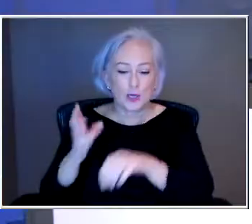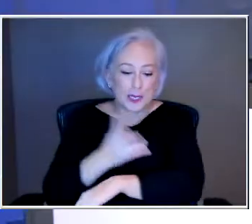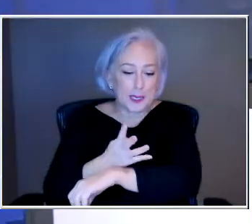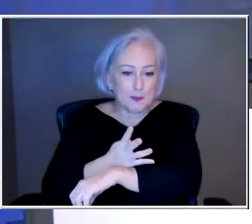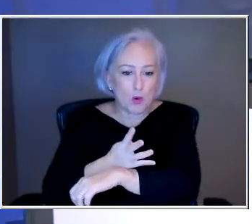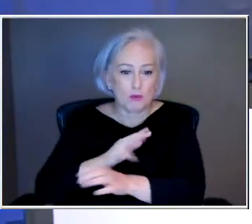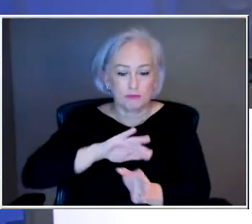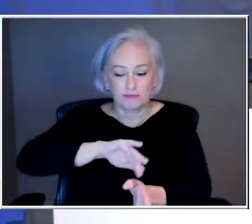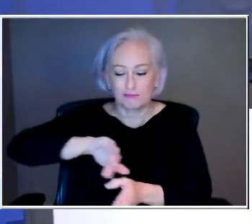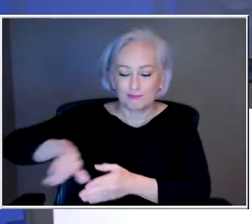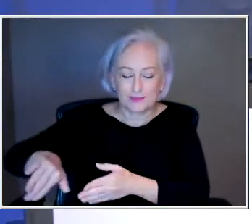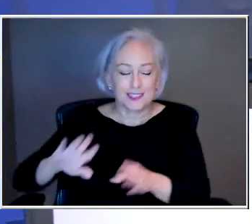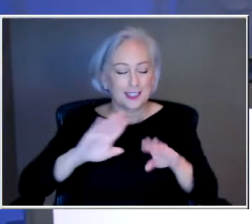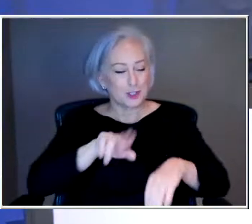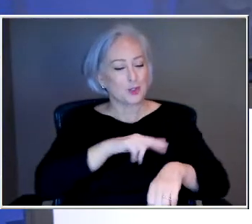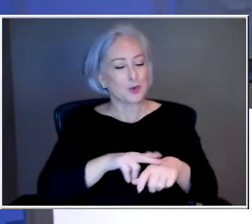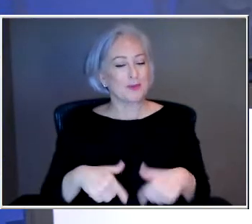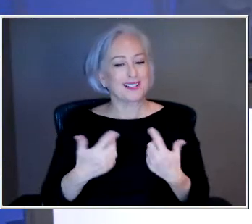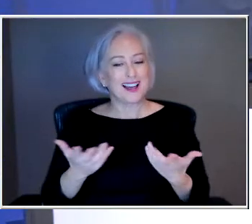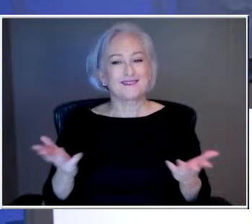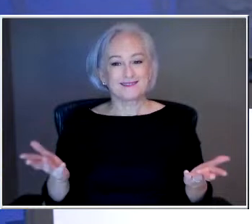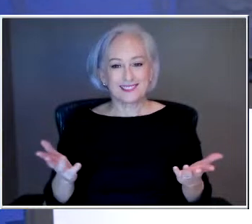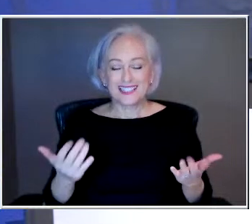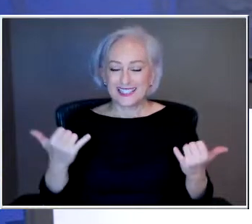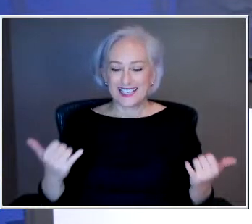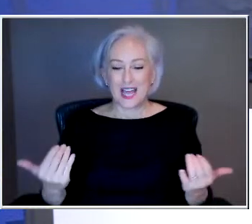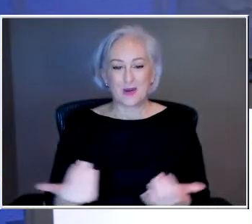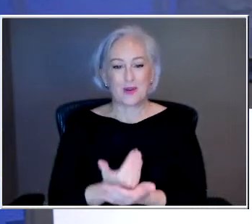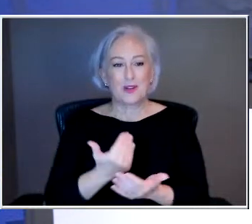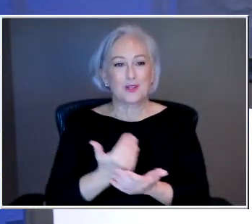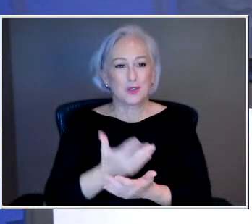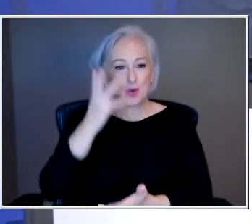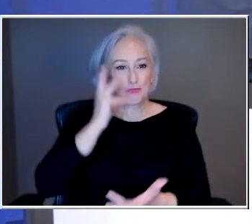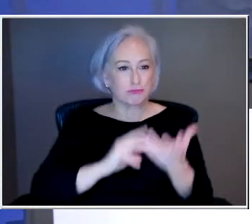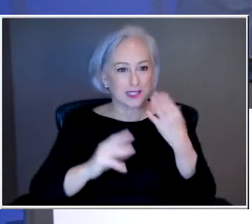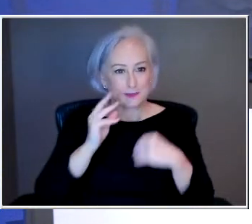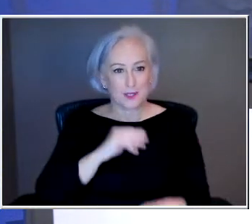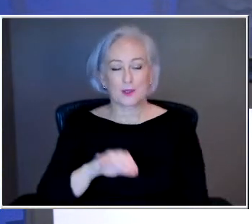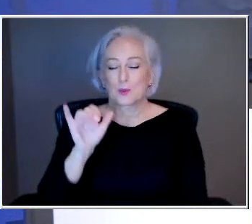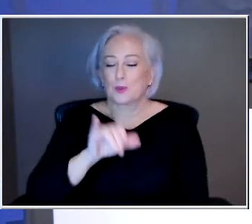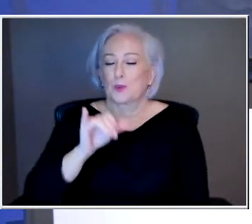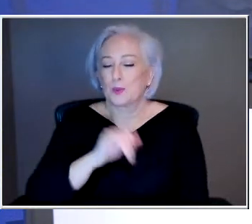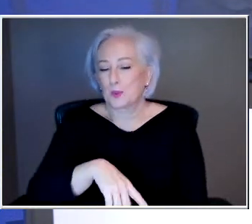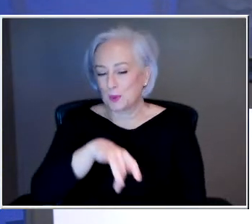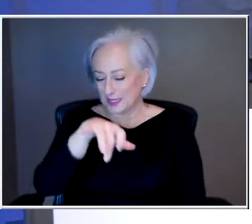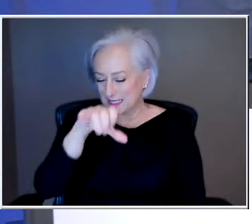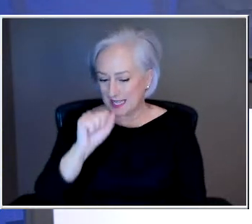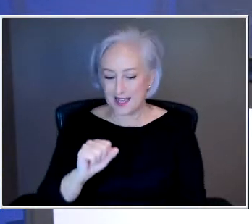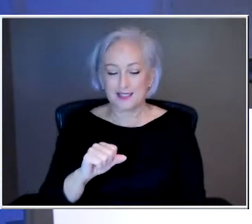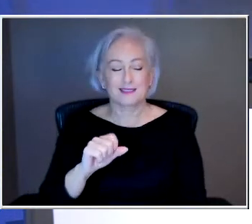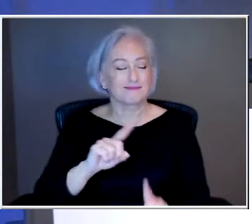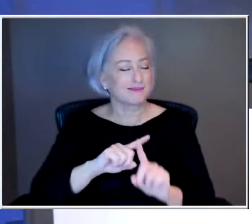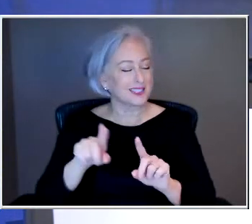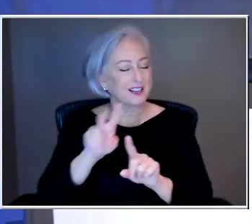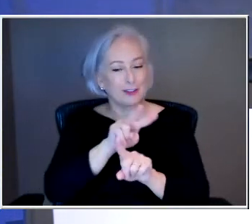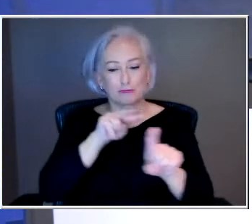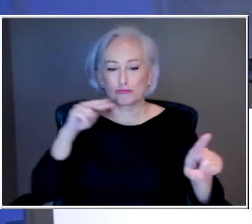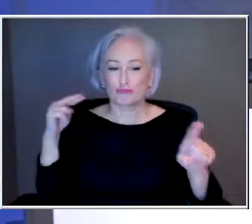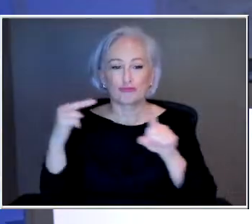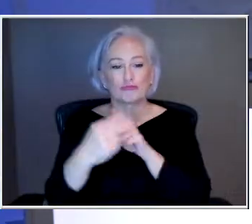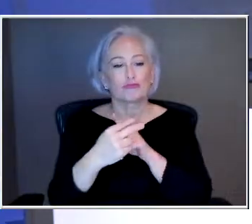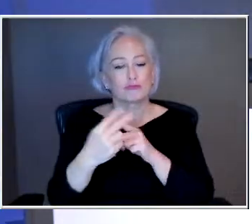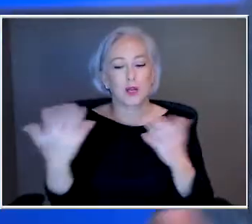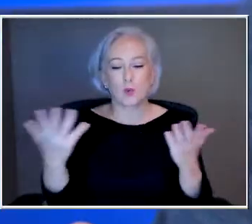So. You have such a new level of understanding now that you've walked through the fire. Oh gosh, whole new perspective on what it means to go through